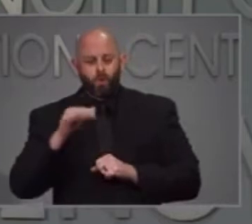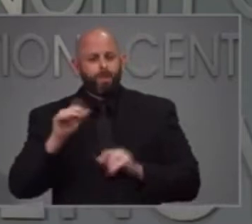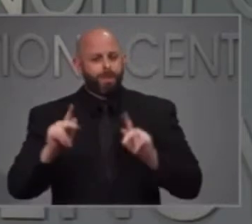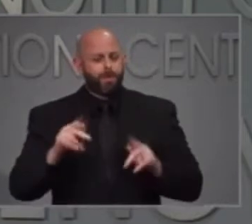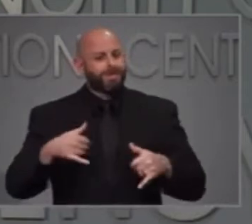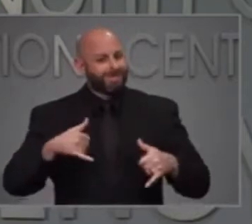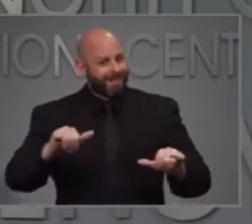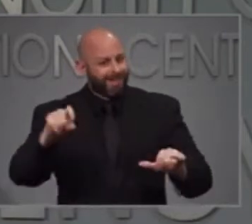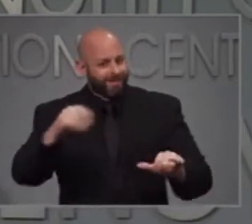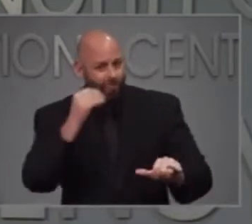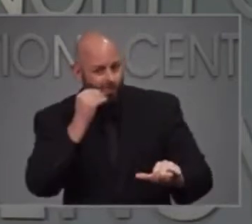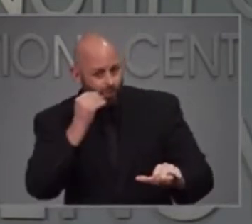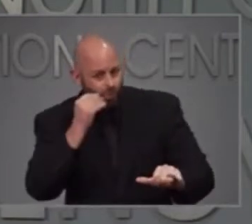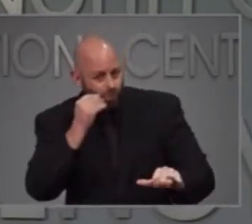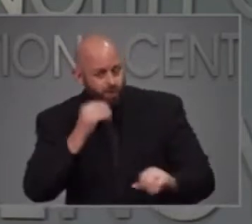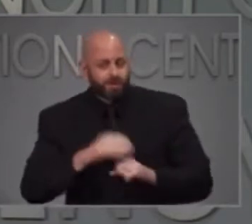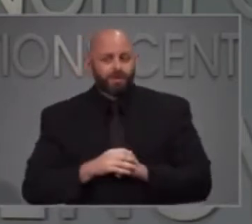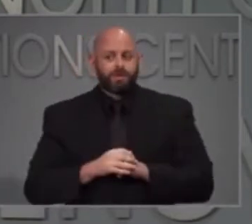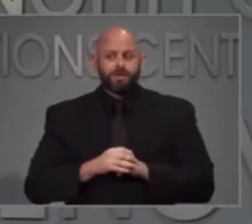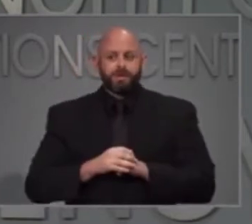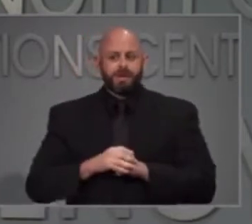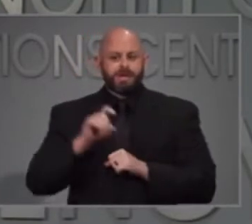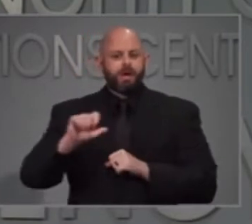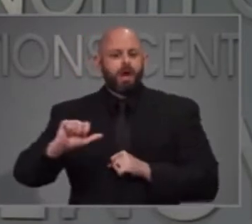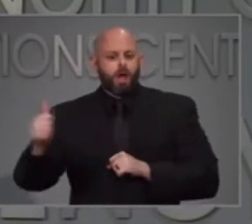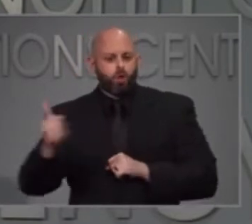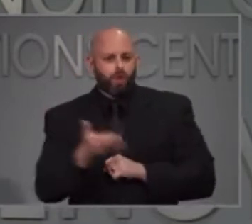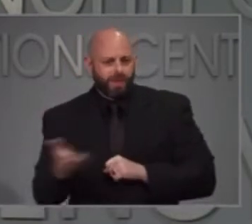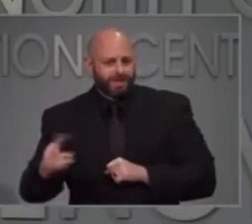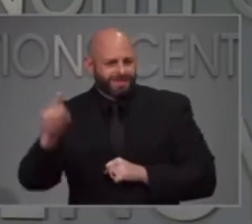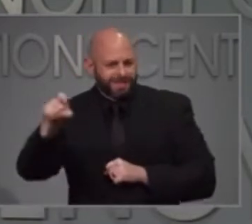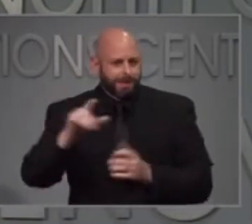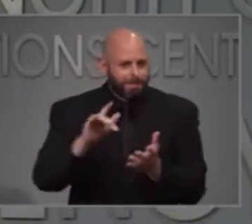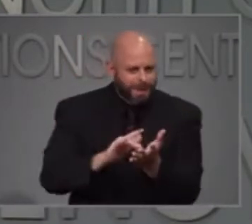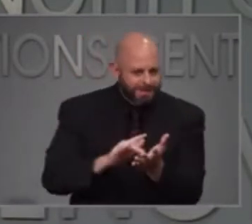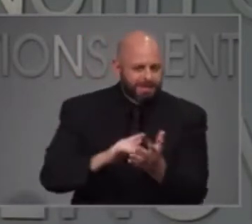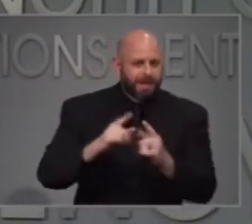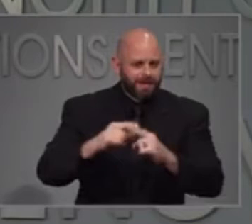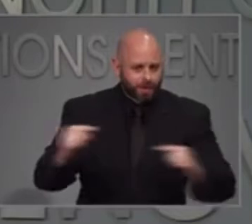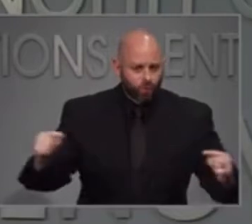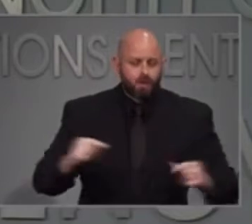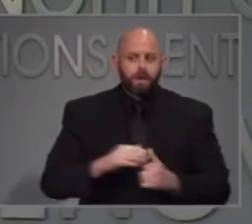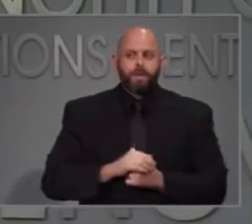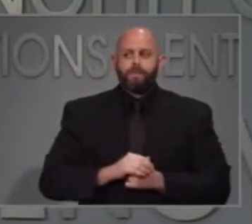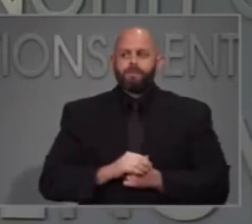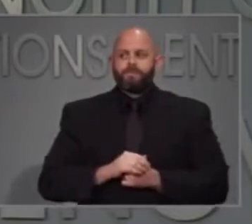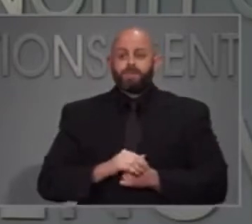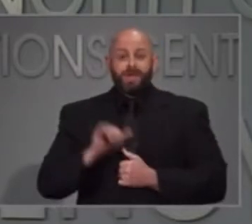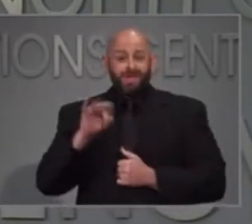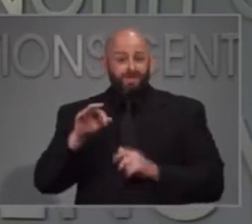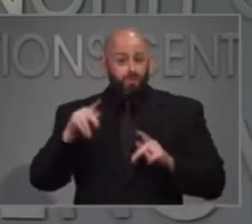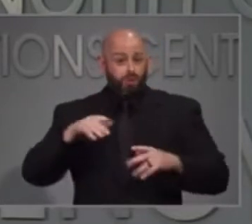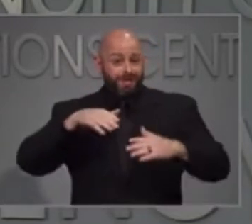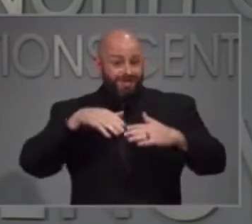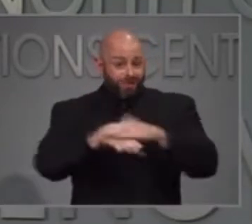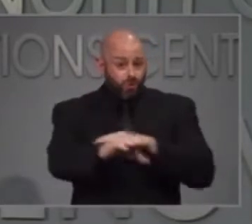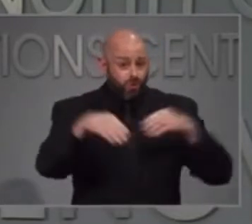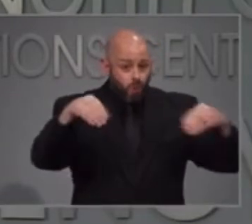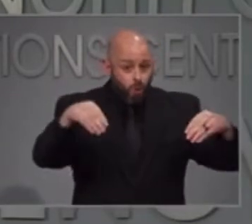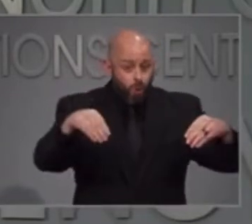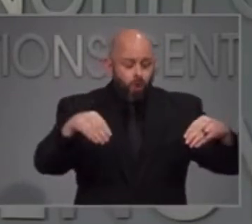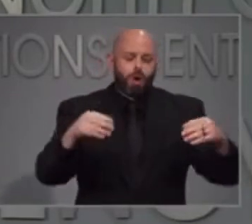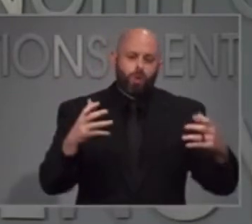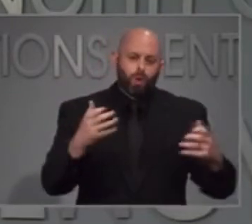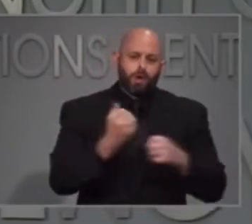essential items, and we want people to be as safe as possible when they go. A lot of employers have been